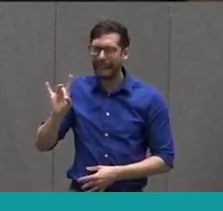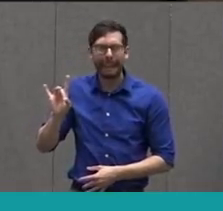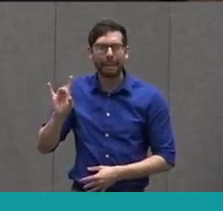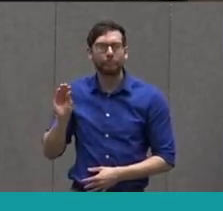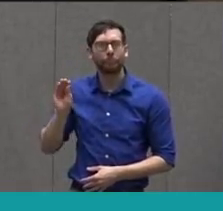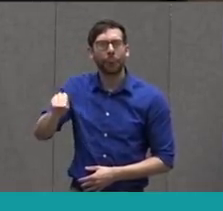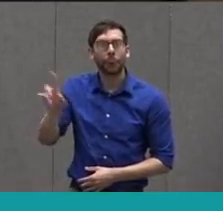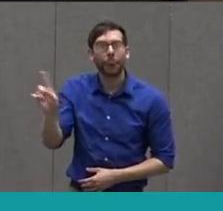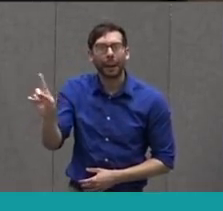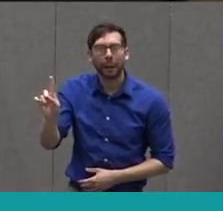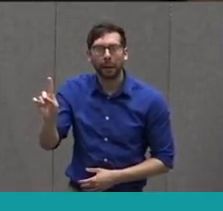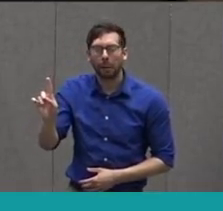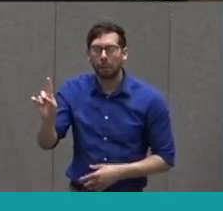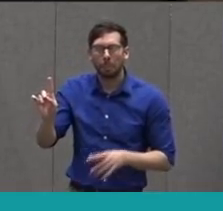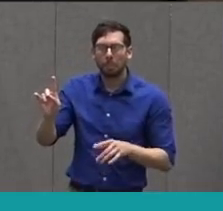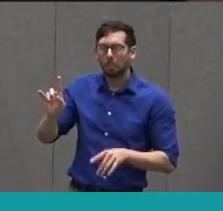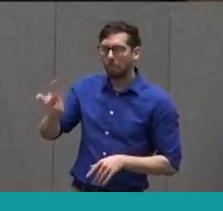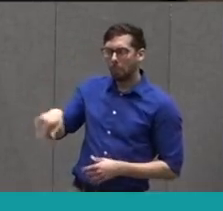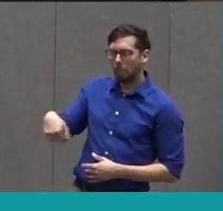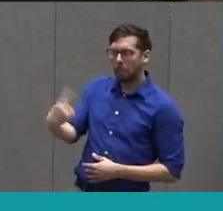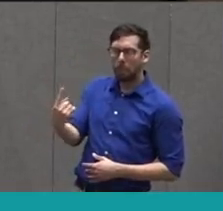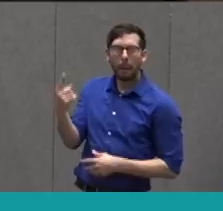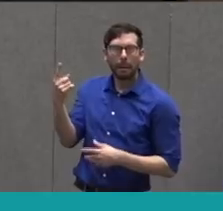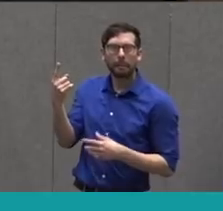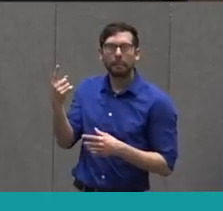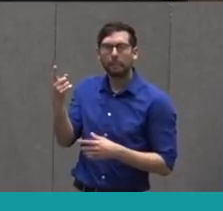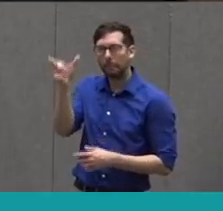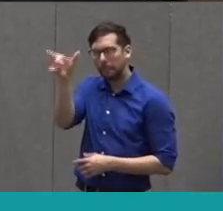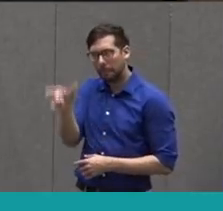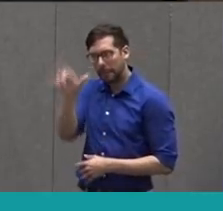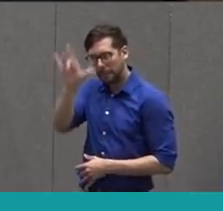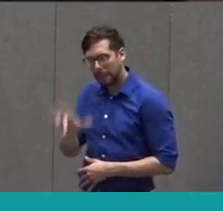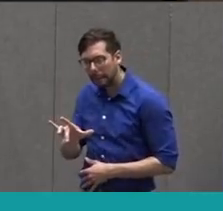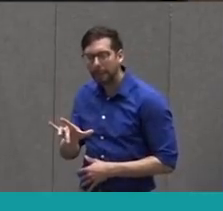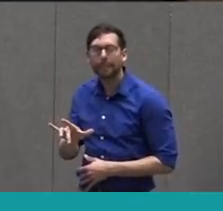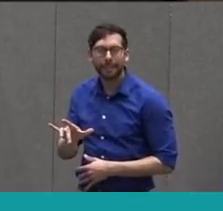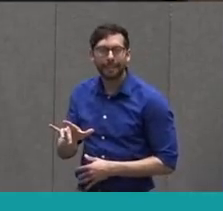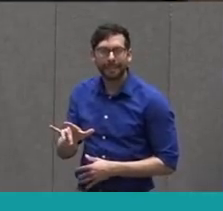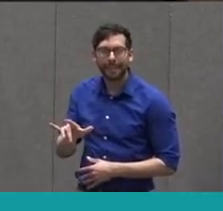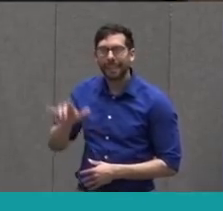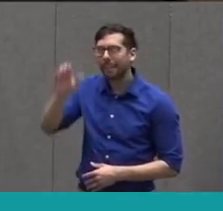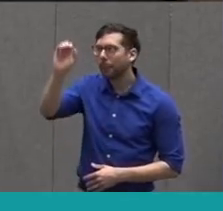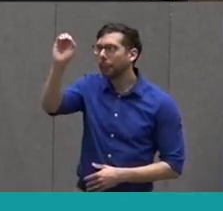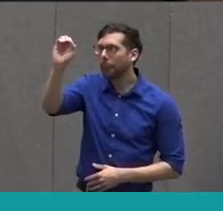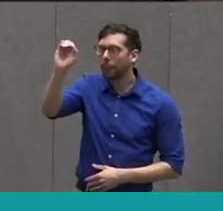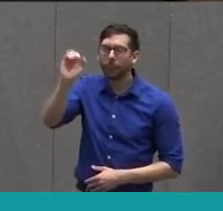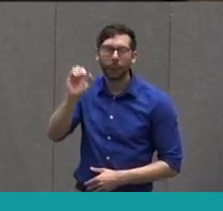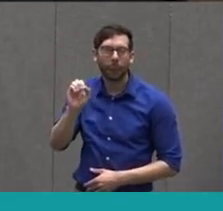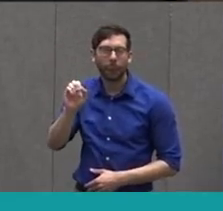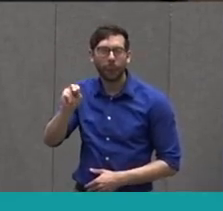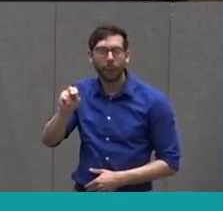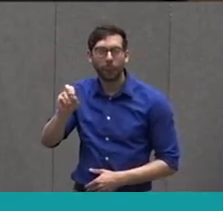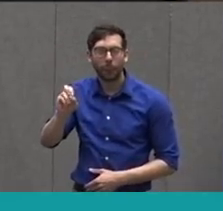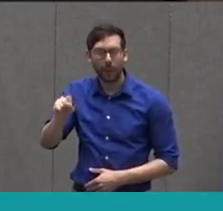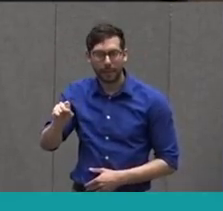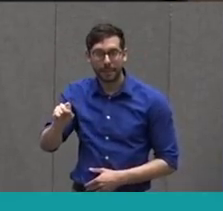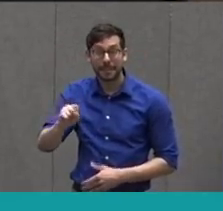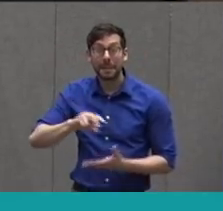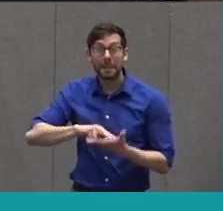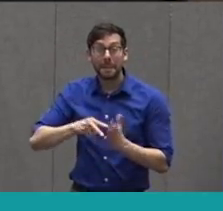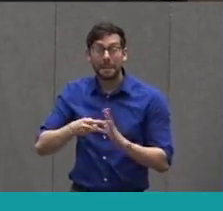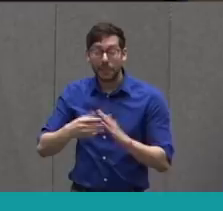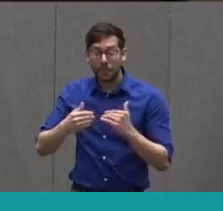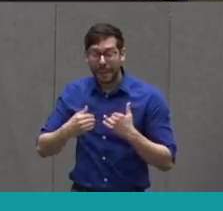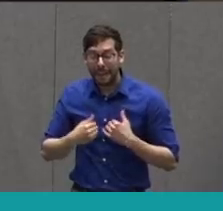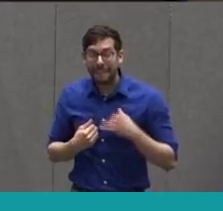have left is our 1s. So we must have 8 1s that are going to be part of our number of